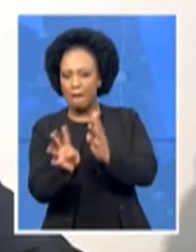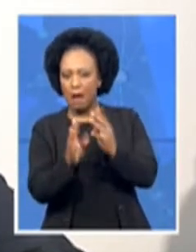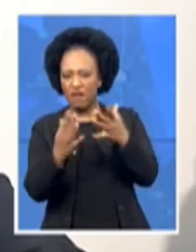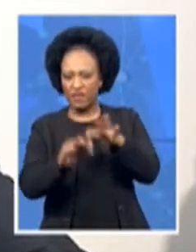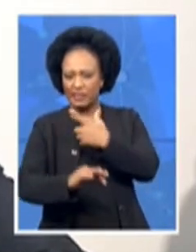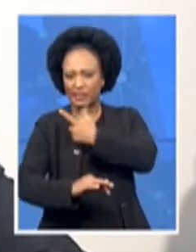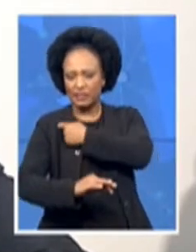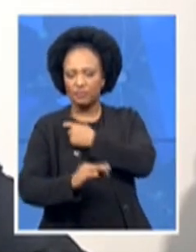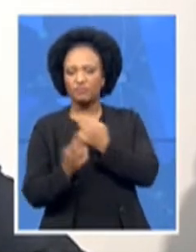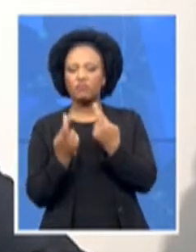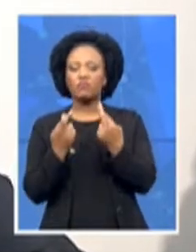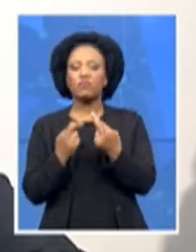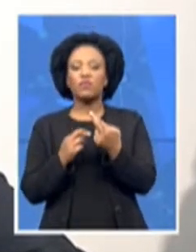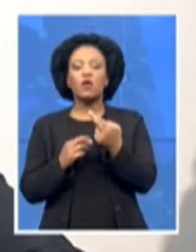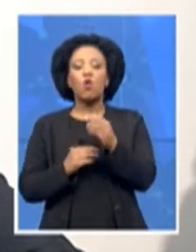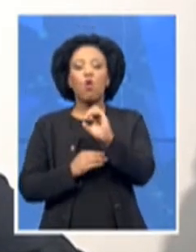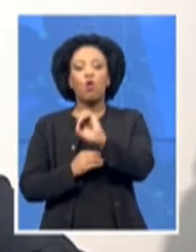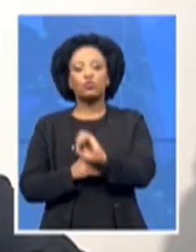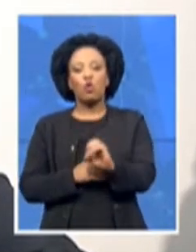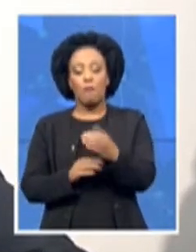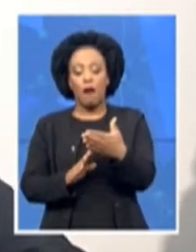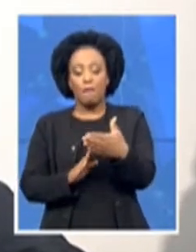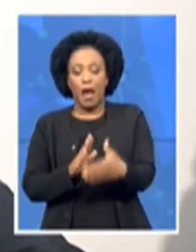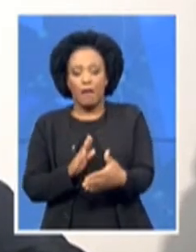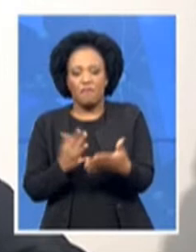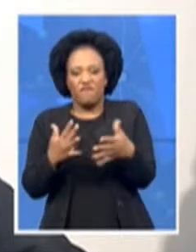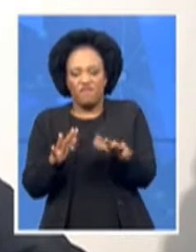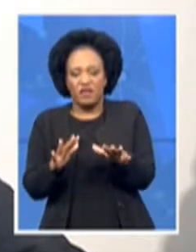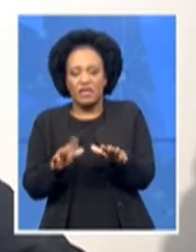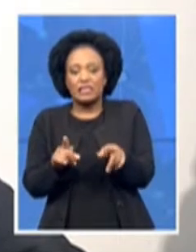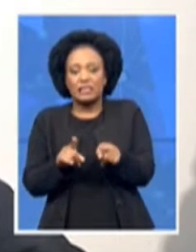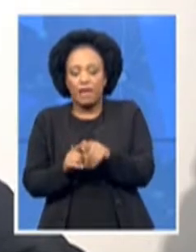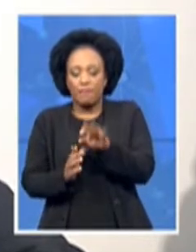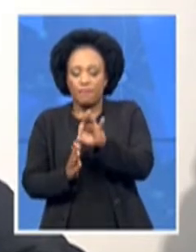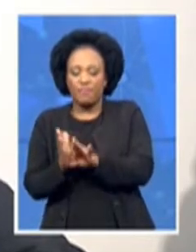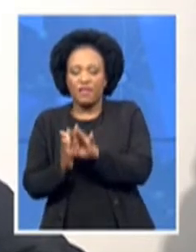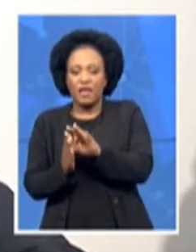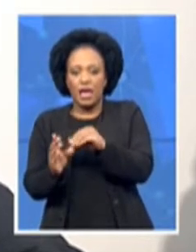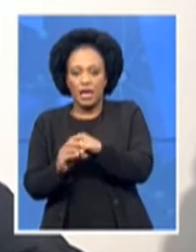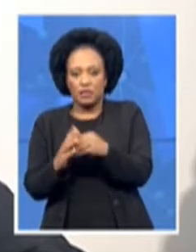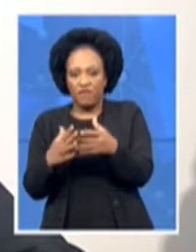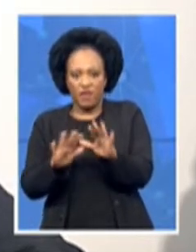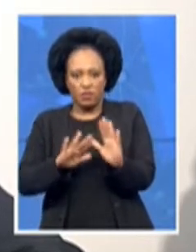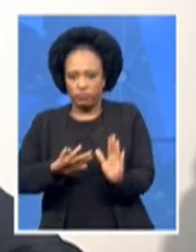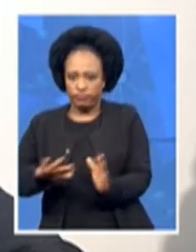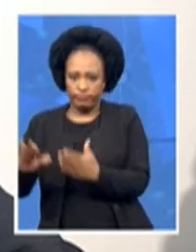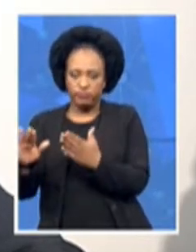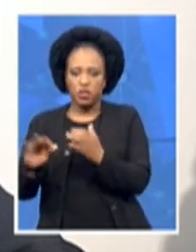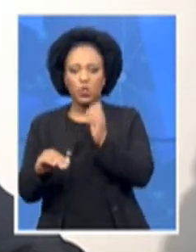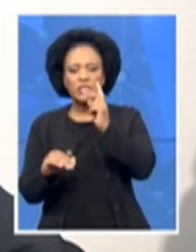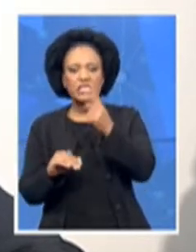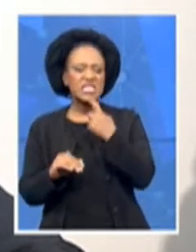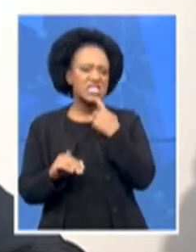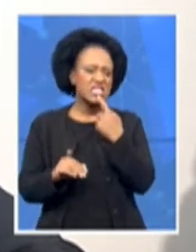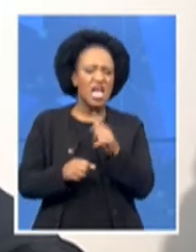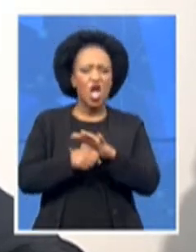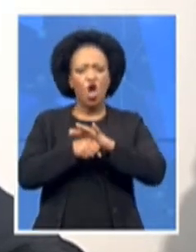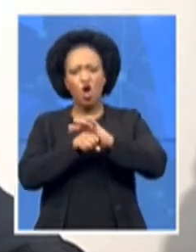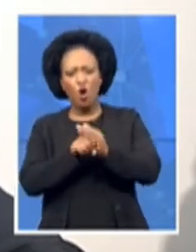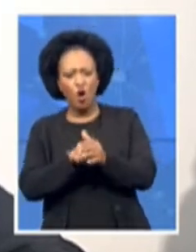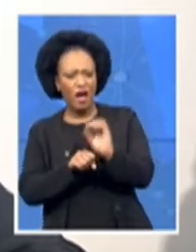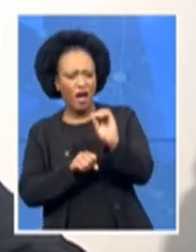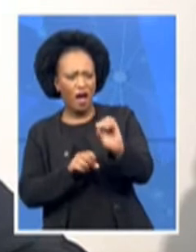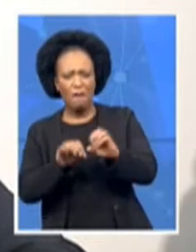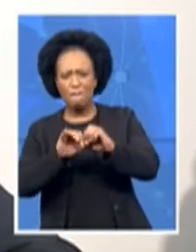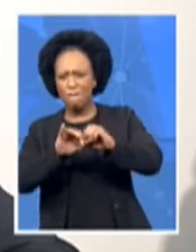time we are done also with the elections, we see how, whether there's been super spreader or not, by that time we will have covered a